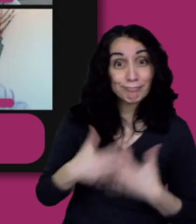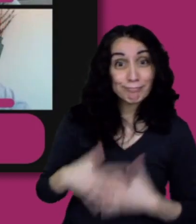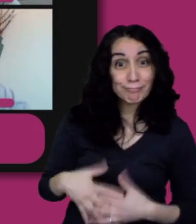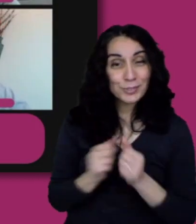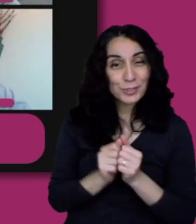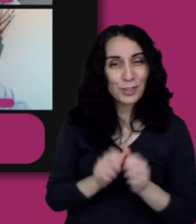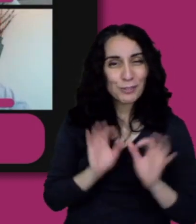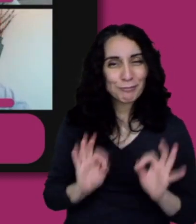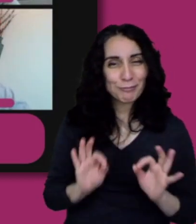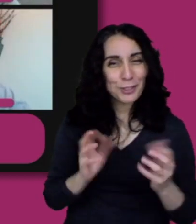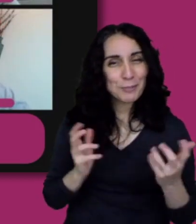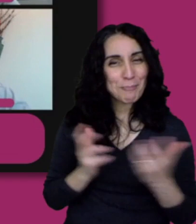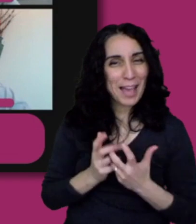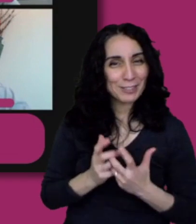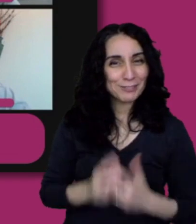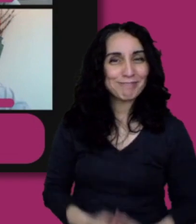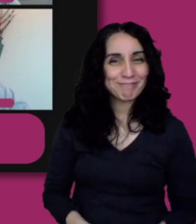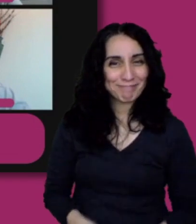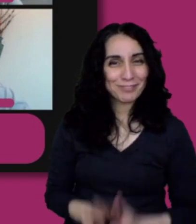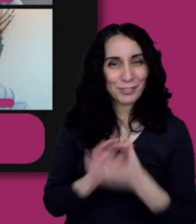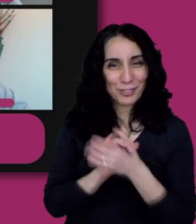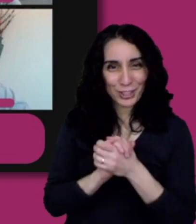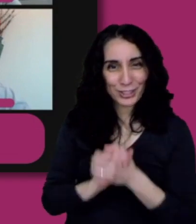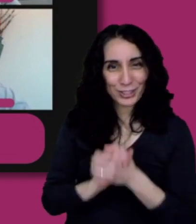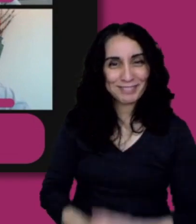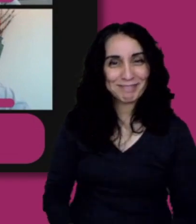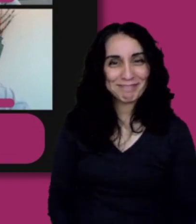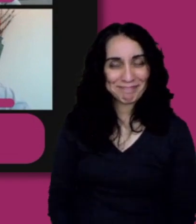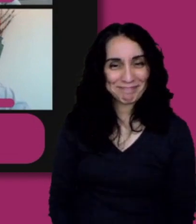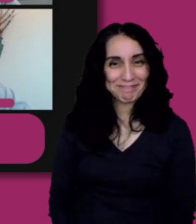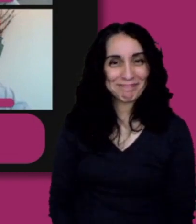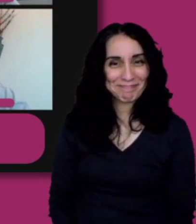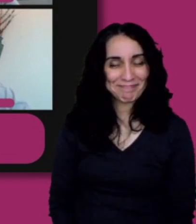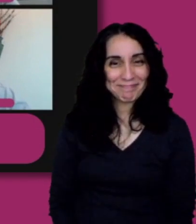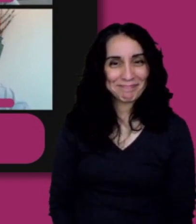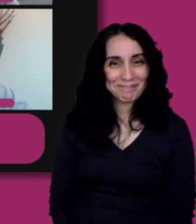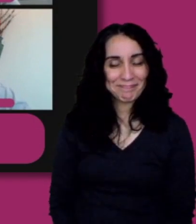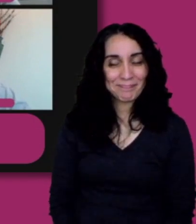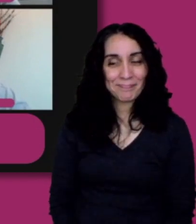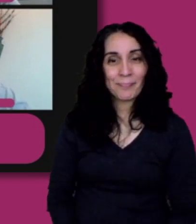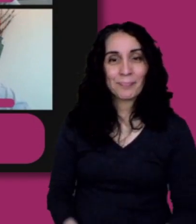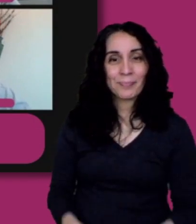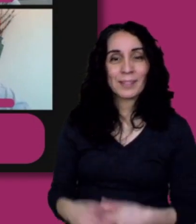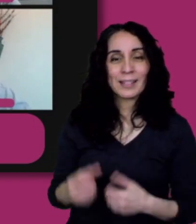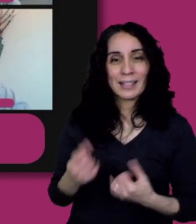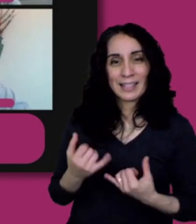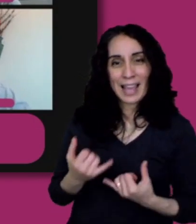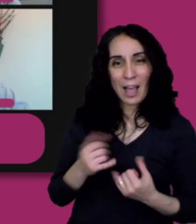the combination is a good match. So that's, congratulations on that. I'm